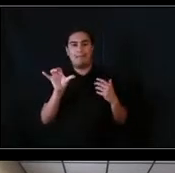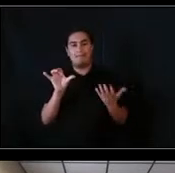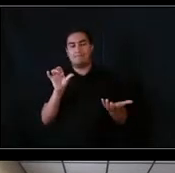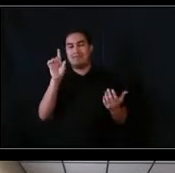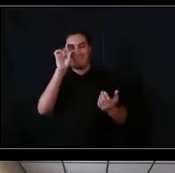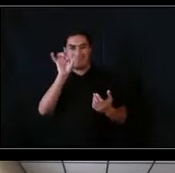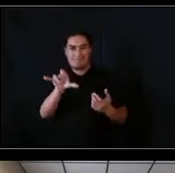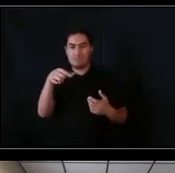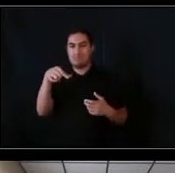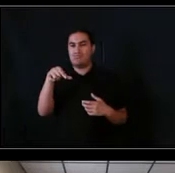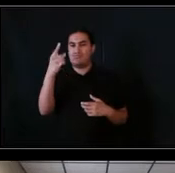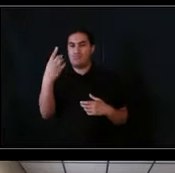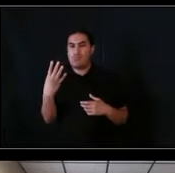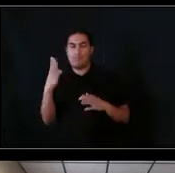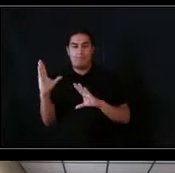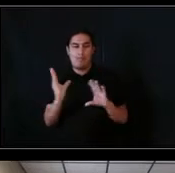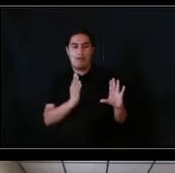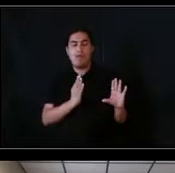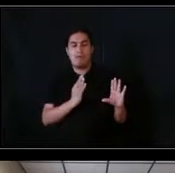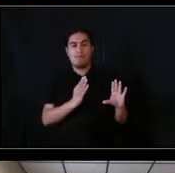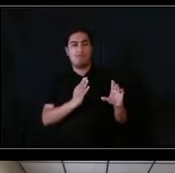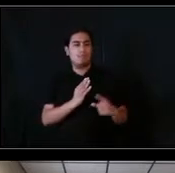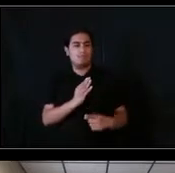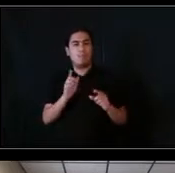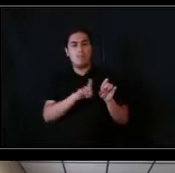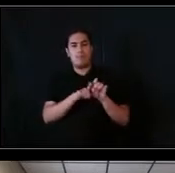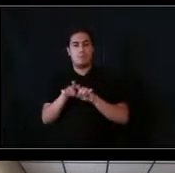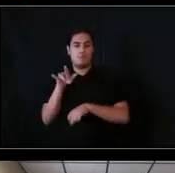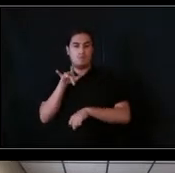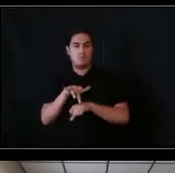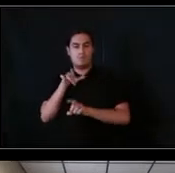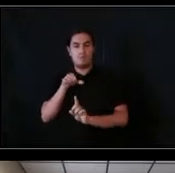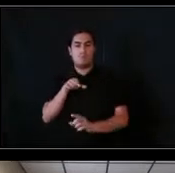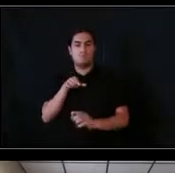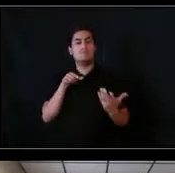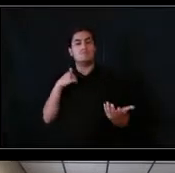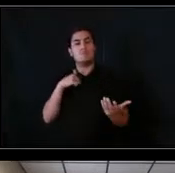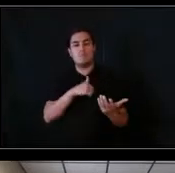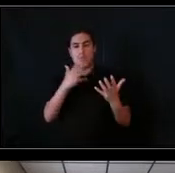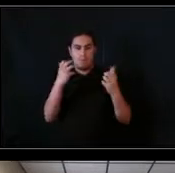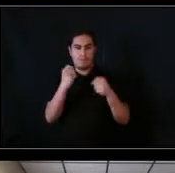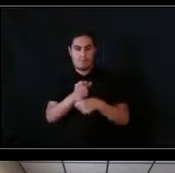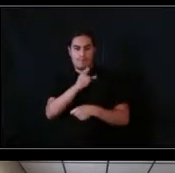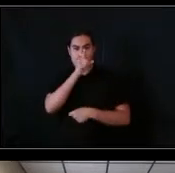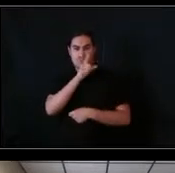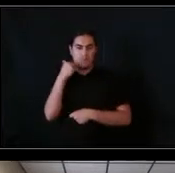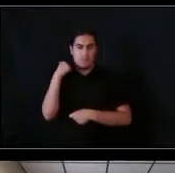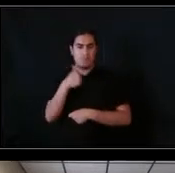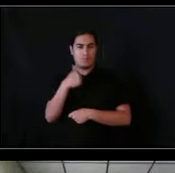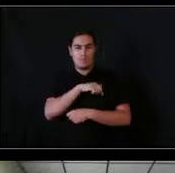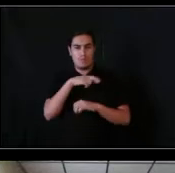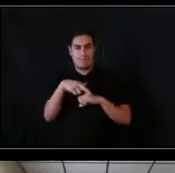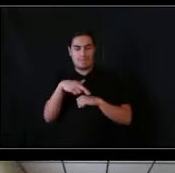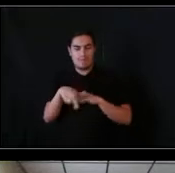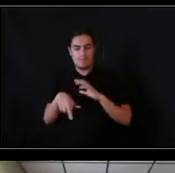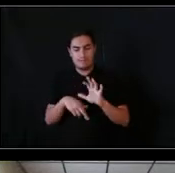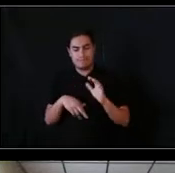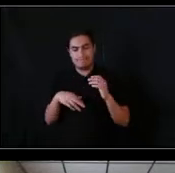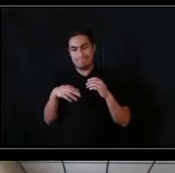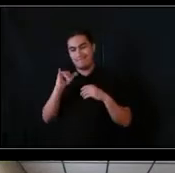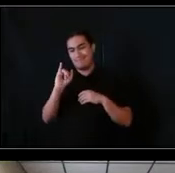quarter plans um there are also touch points as we're developing projects we want to make sure that we're referencing um the